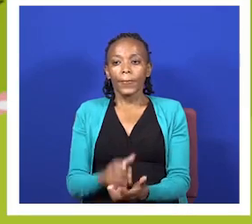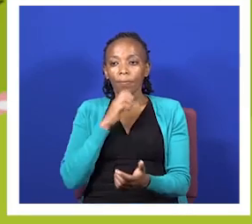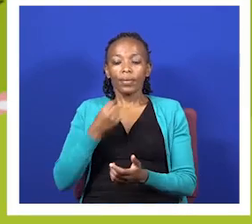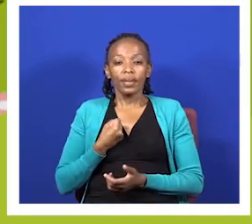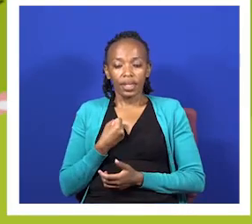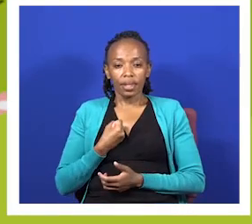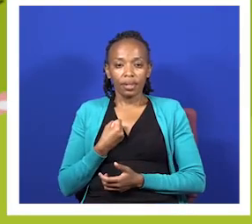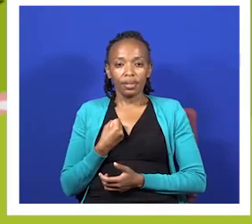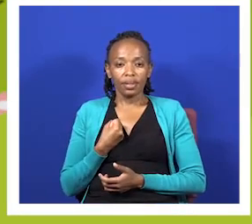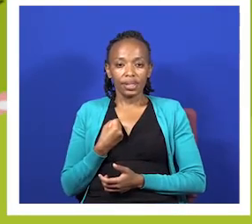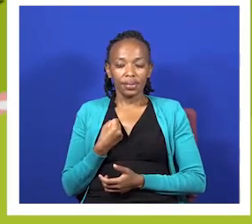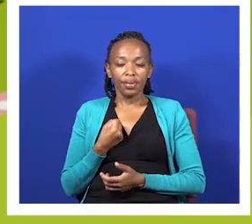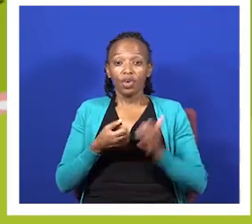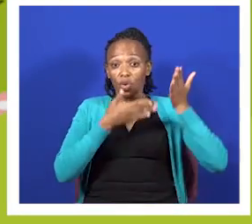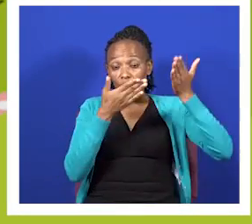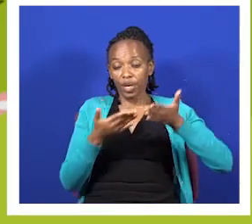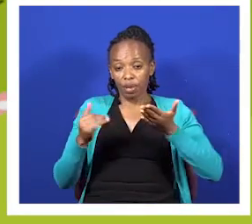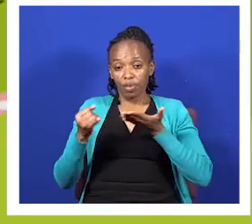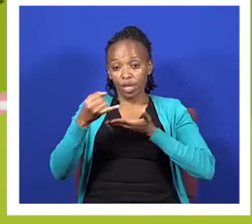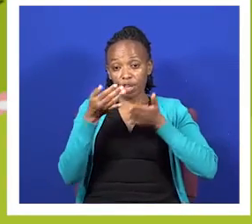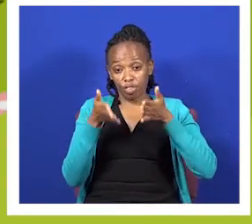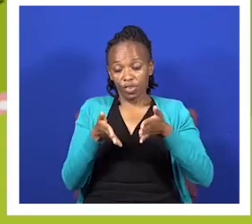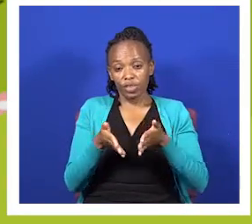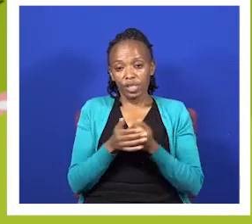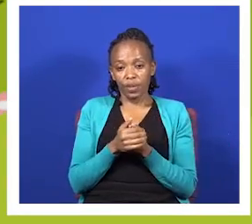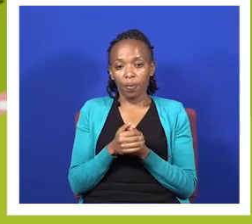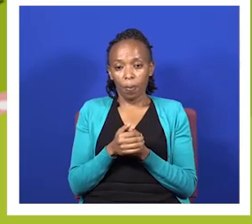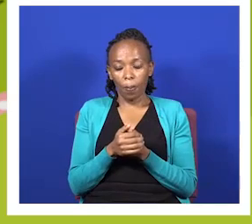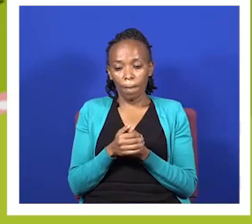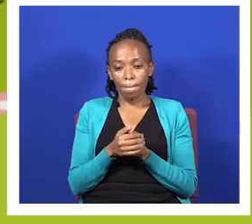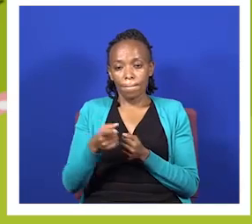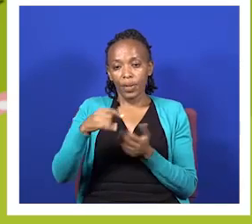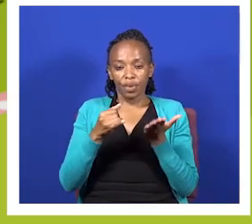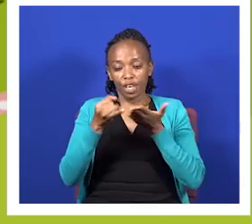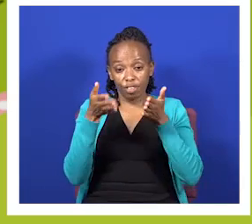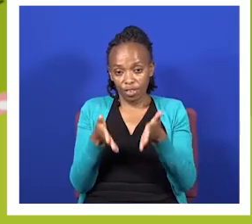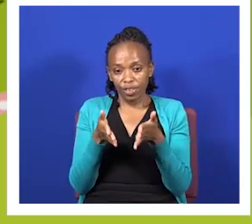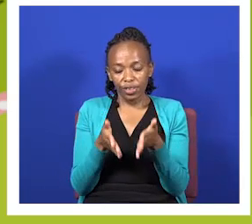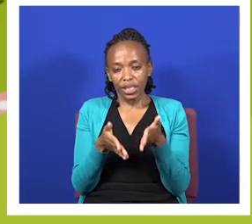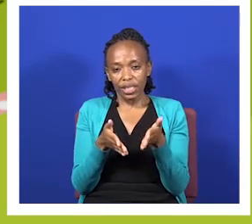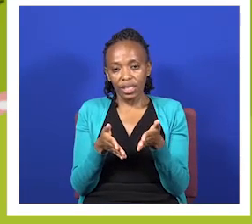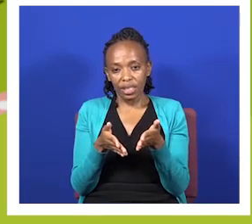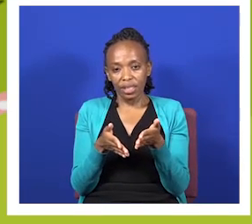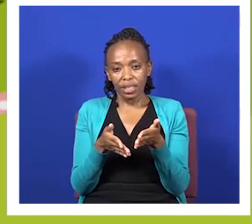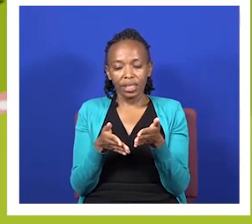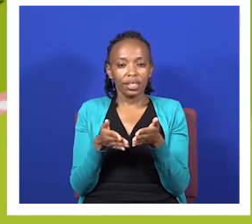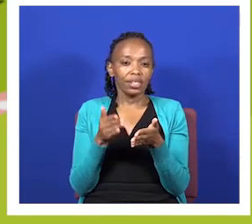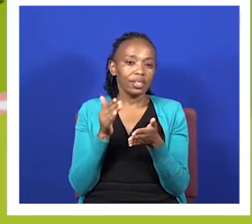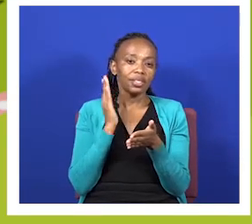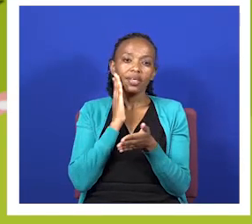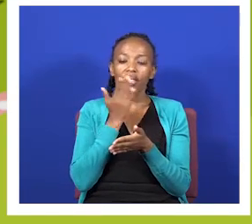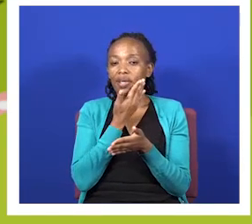So boys and girls, welcome to the craft for today. Our craft for today is